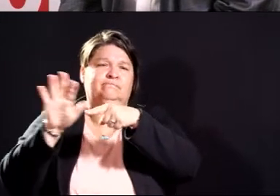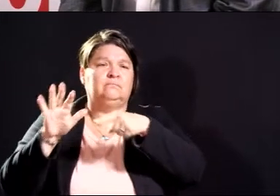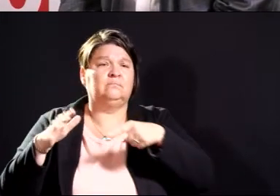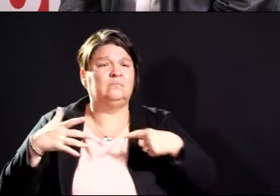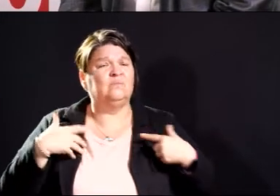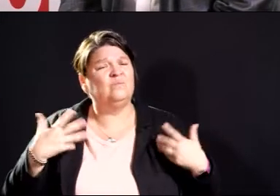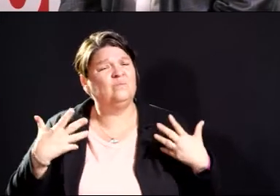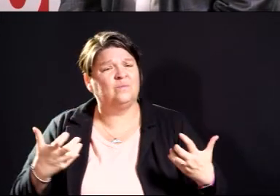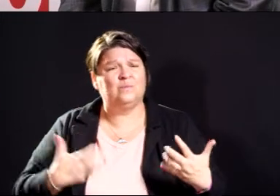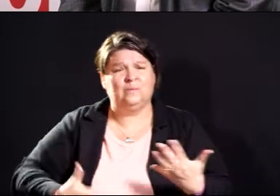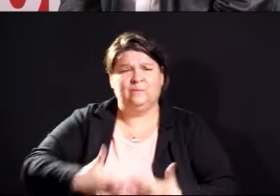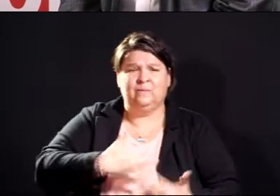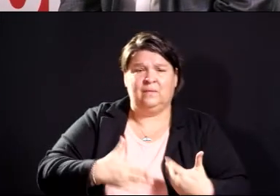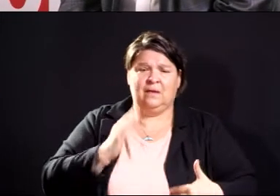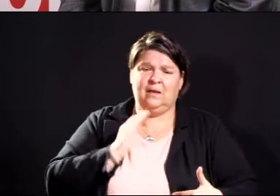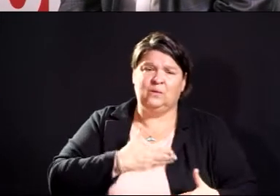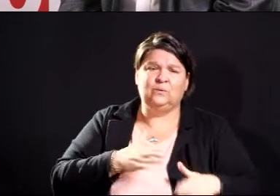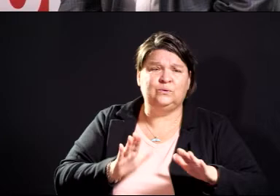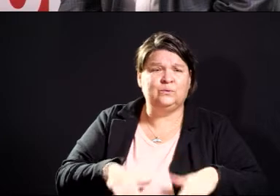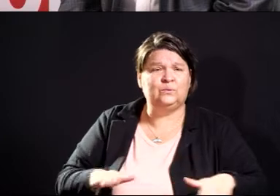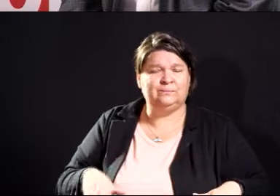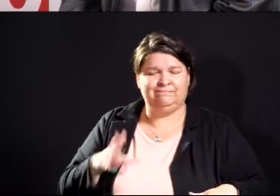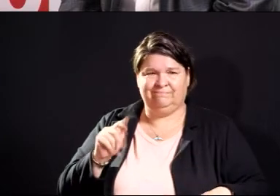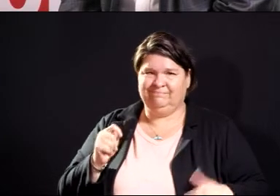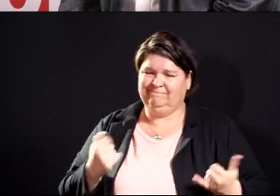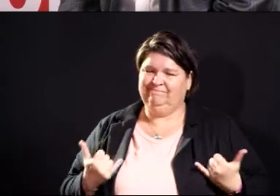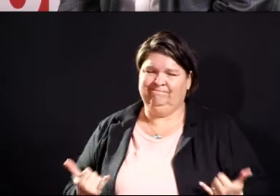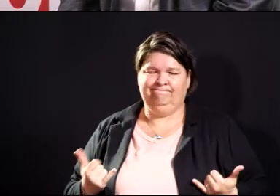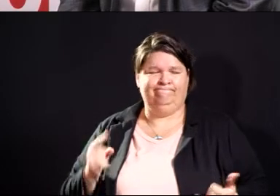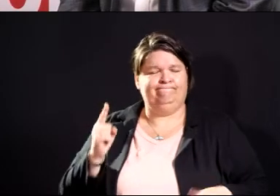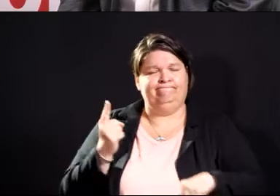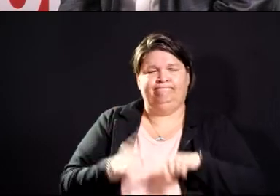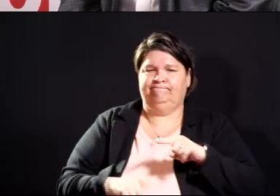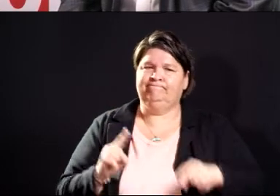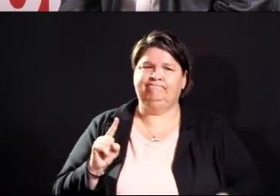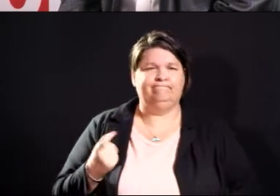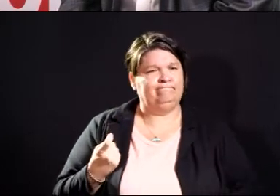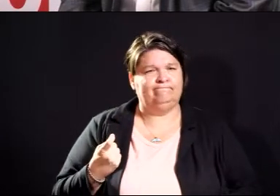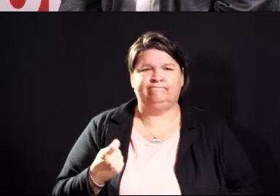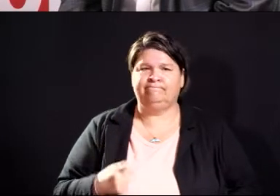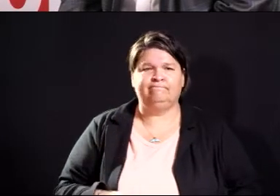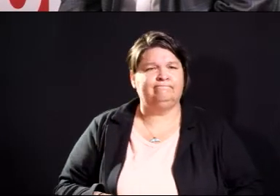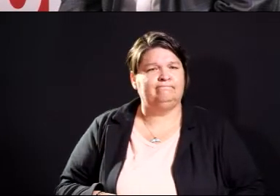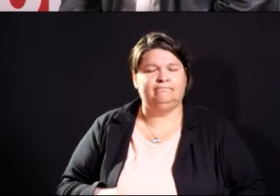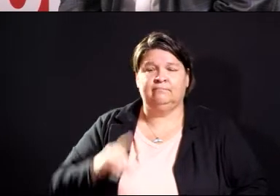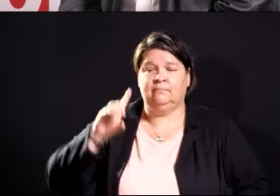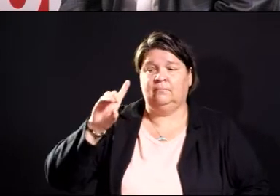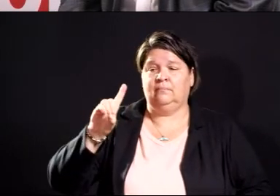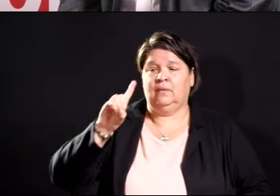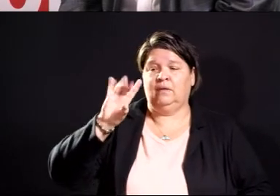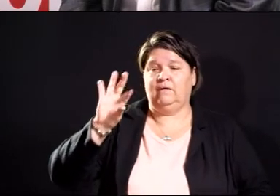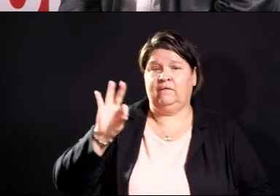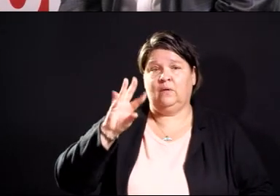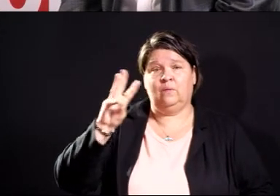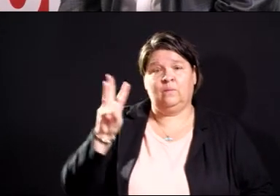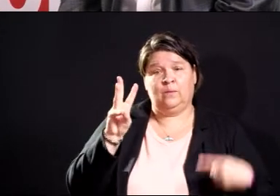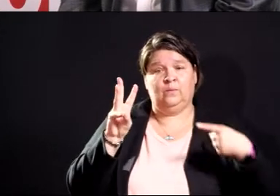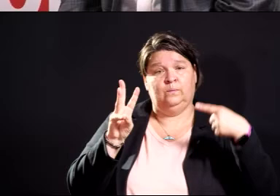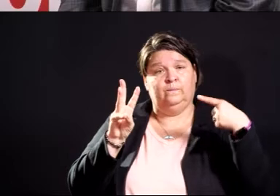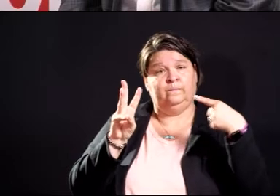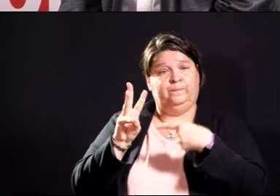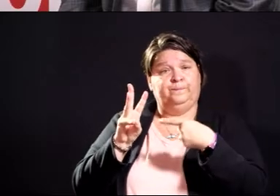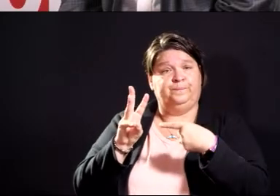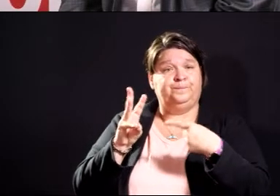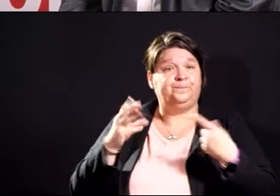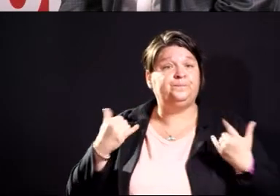think everybody will be anxious to see that. That's you right. guys need to know, though, that DFW really is in a very good position. If you had to